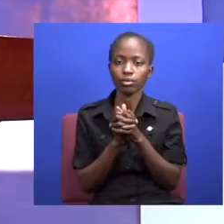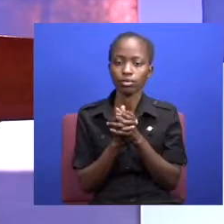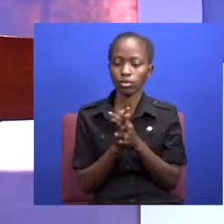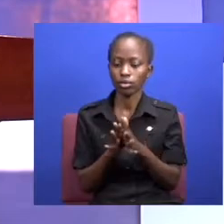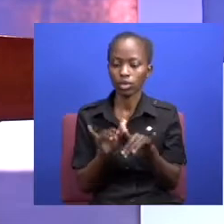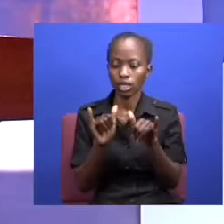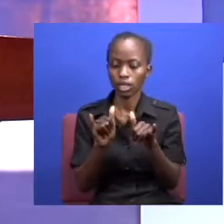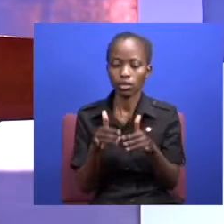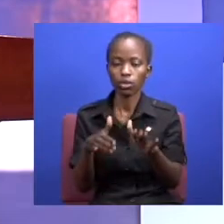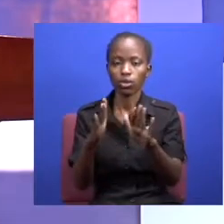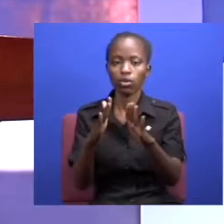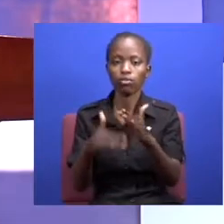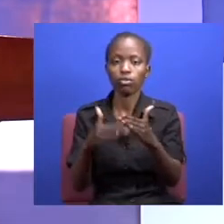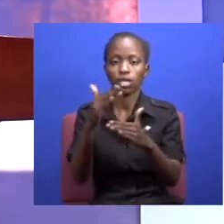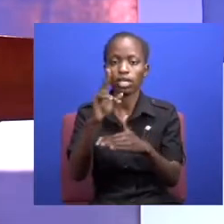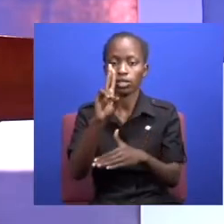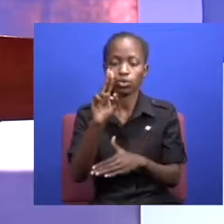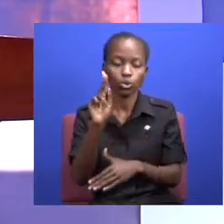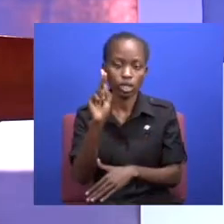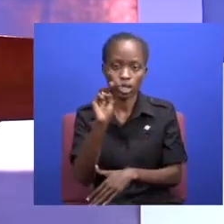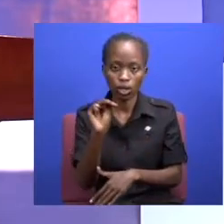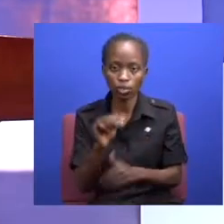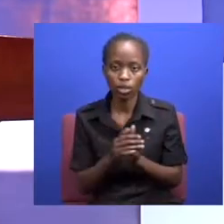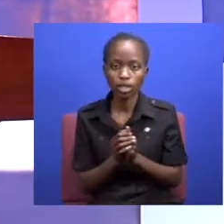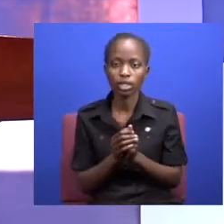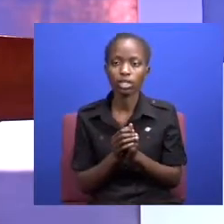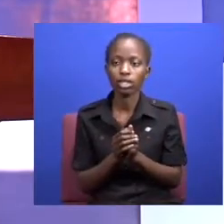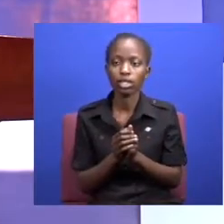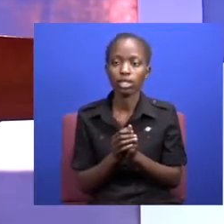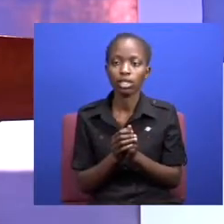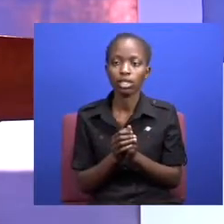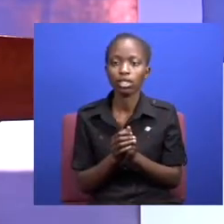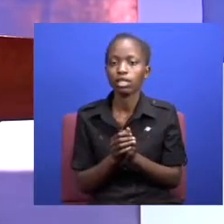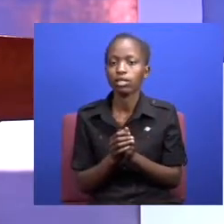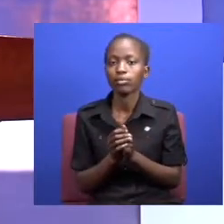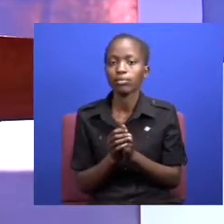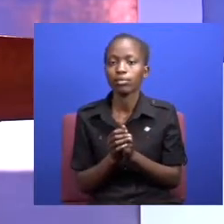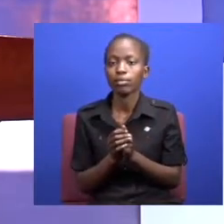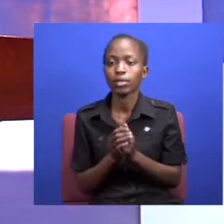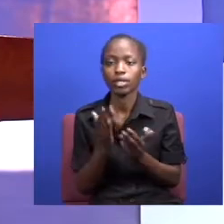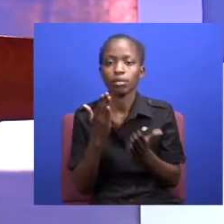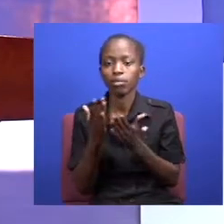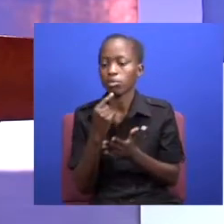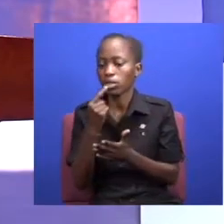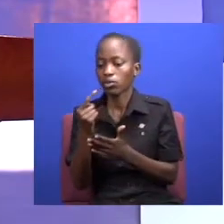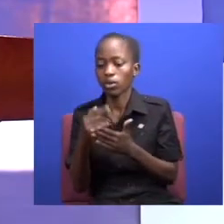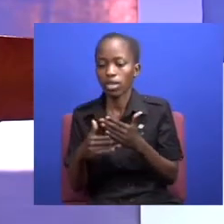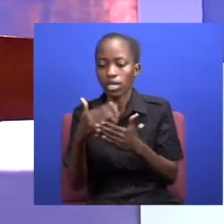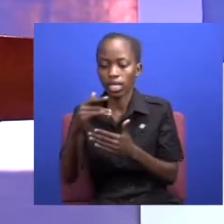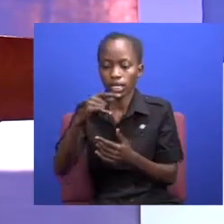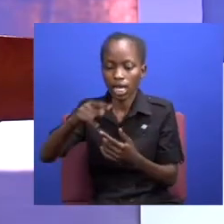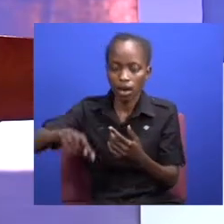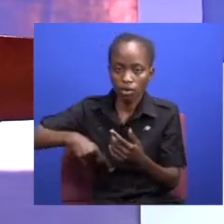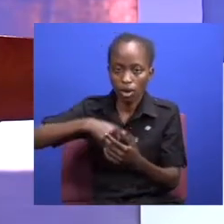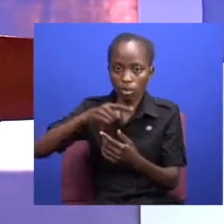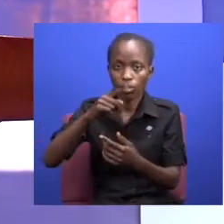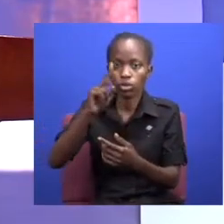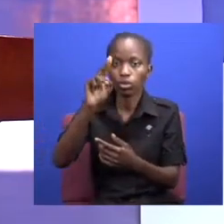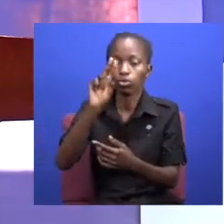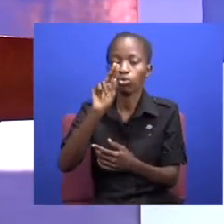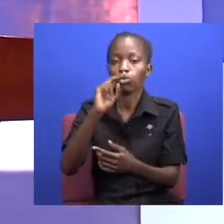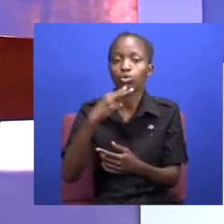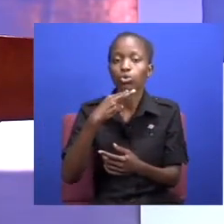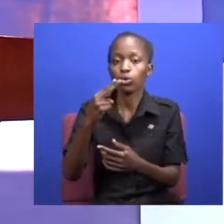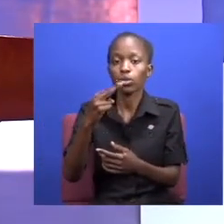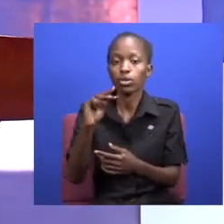remain on this road for the next 2 kilometers, you know? And that will say things like, at the next roundabout in 200 meters,